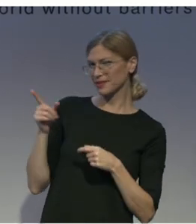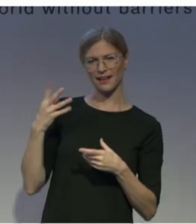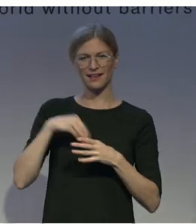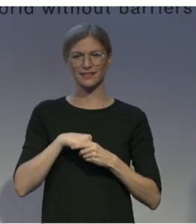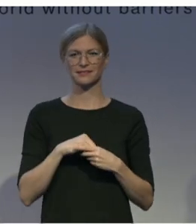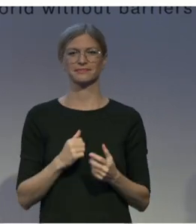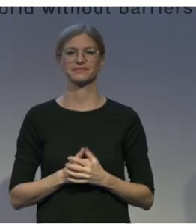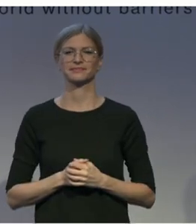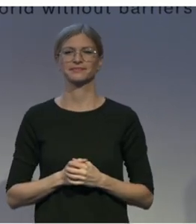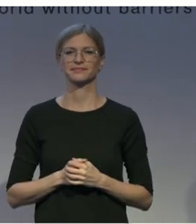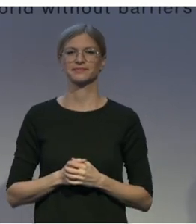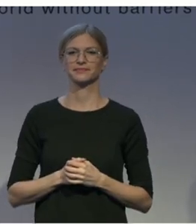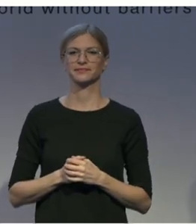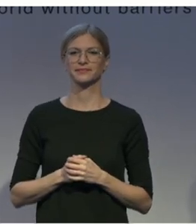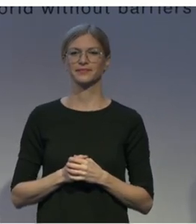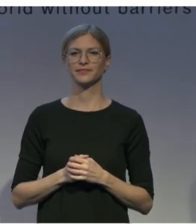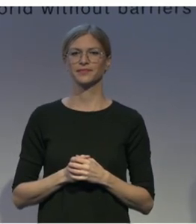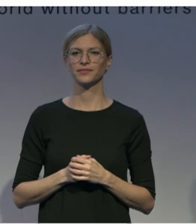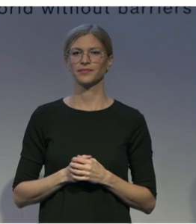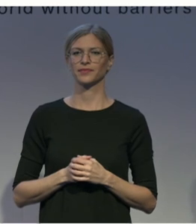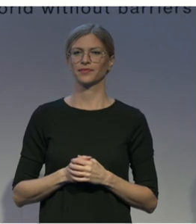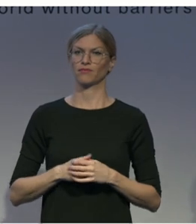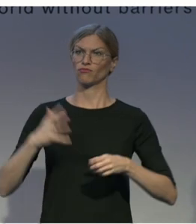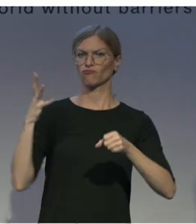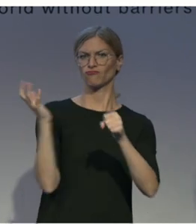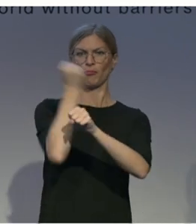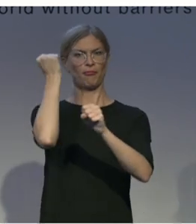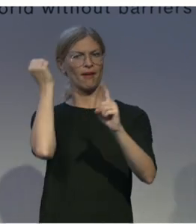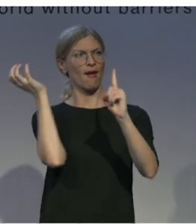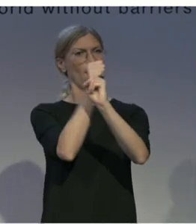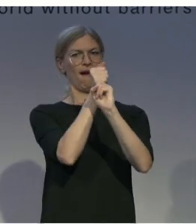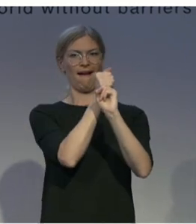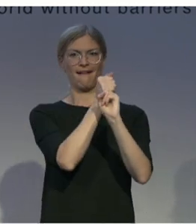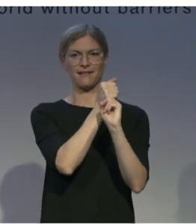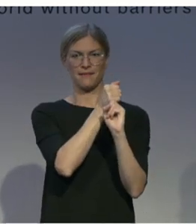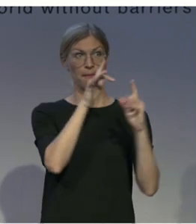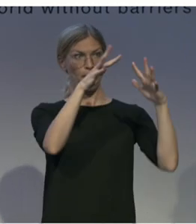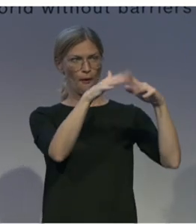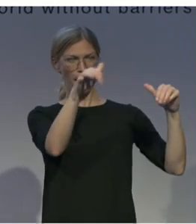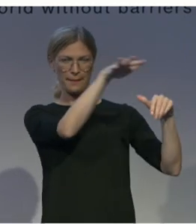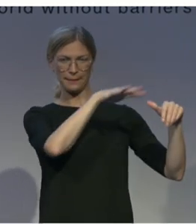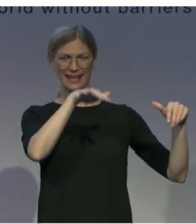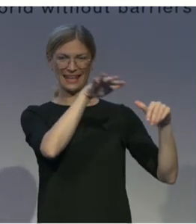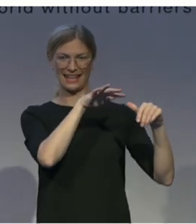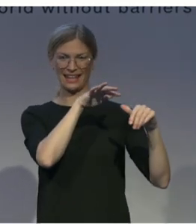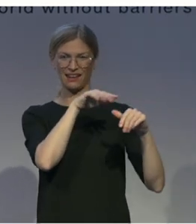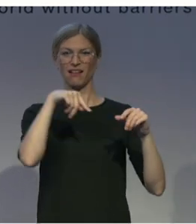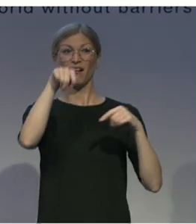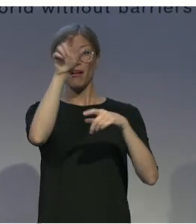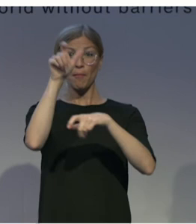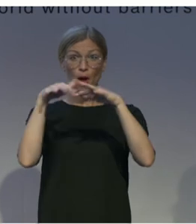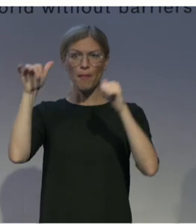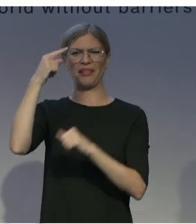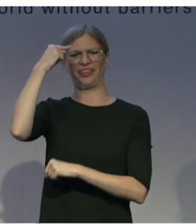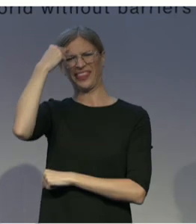Hill, sir. But a champions program where members of Congress who believe in the abilities of people with disabilities, who believe disability